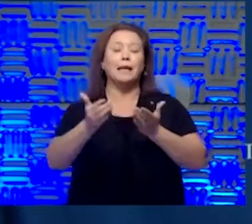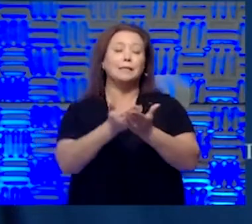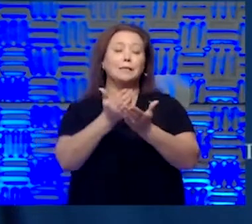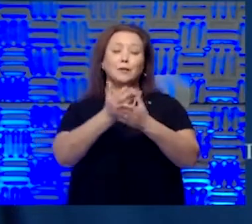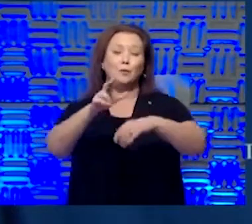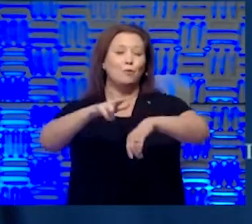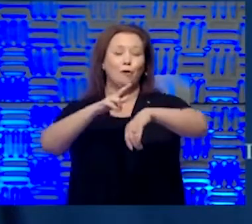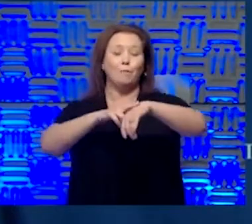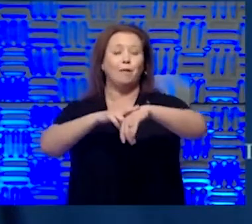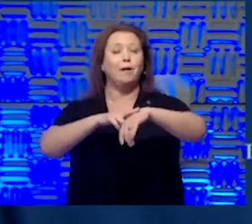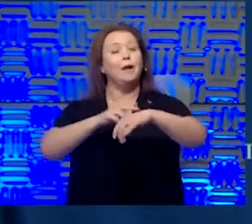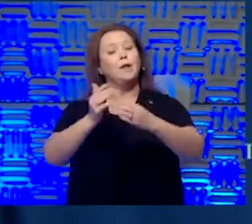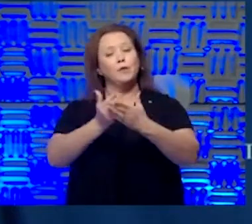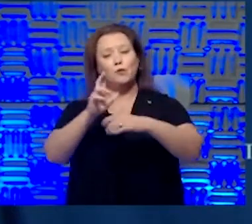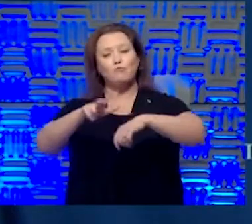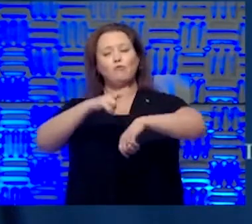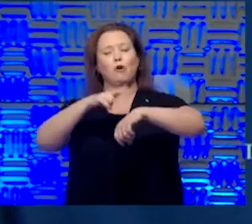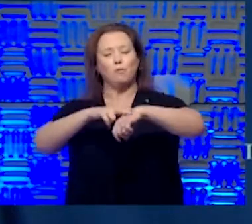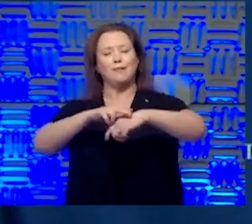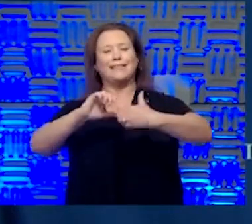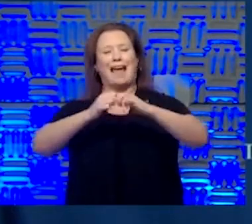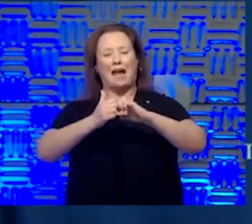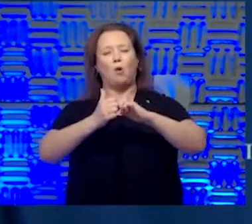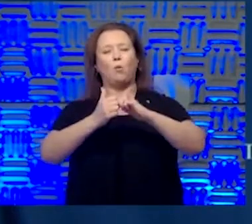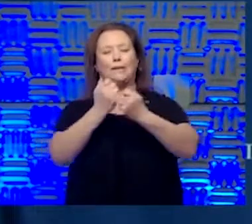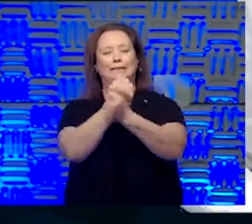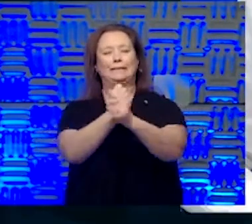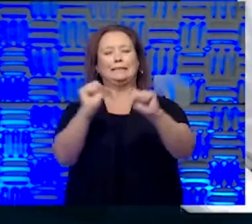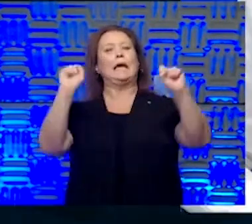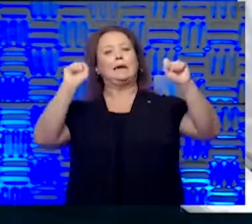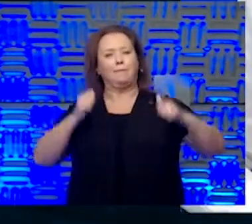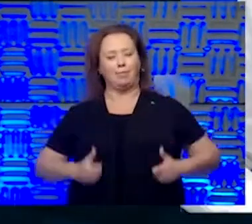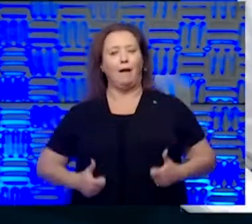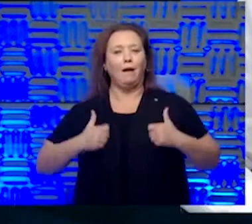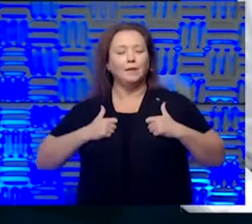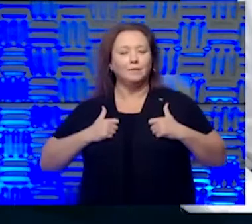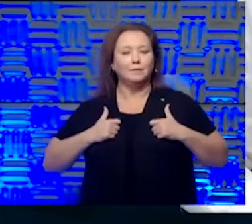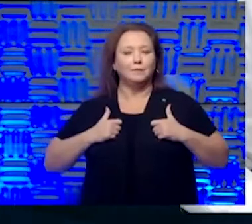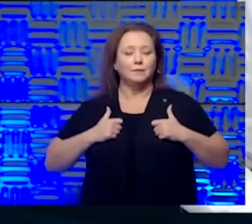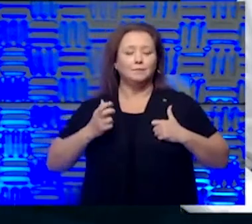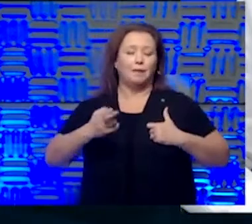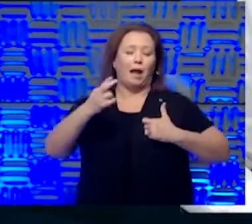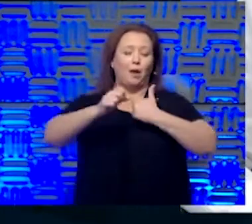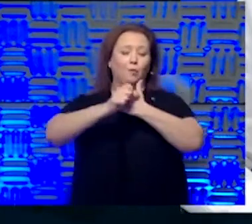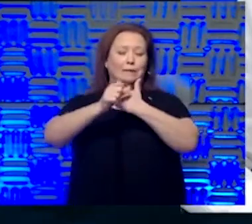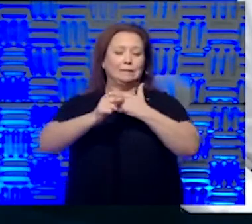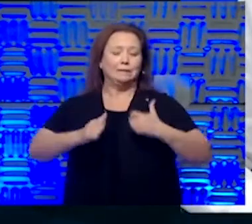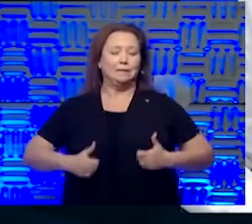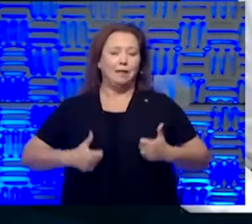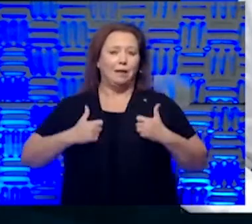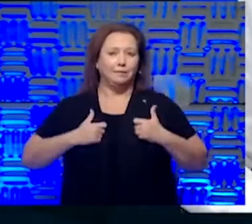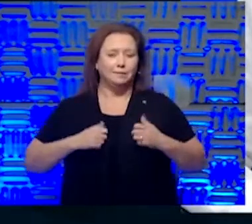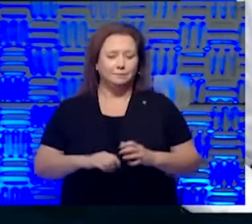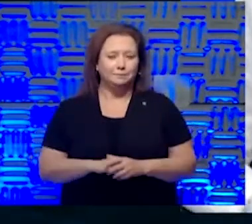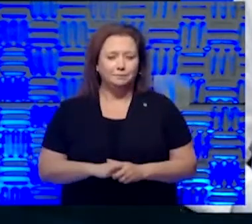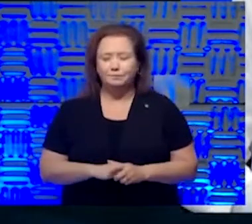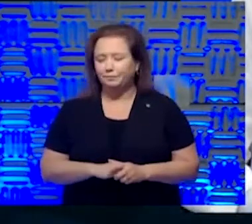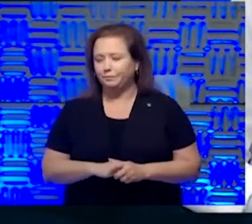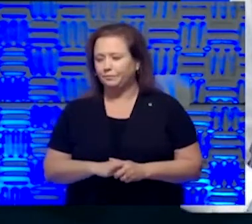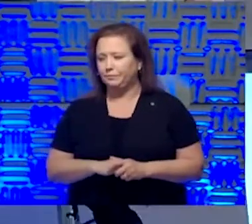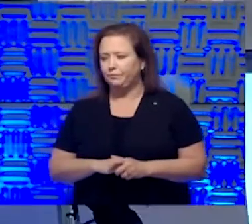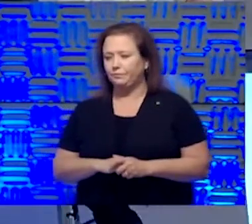way to save a whole bunch of vulnerable lives, as Dr. Hawkinson mentioned. Yeah, such a big deal. All